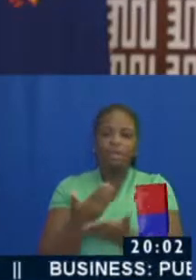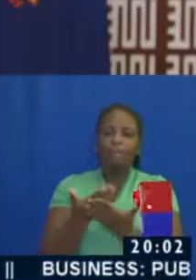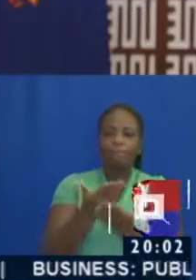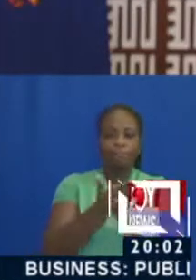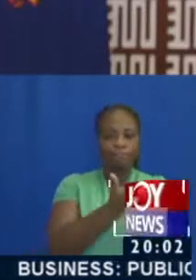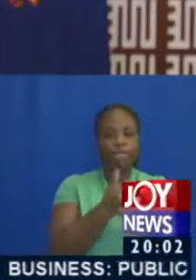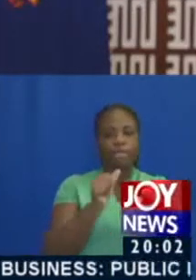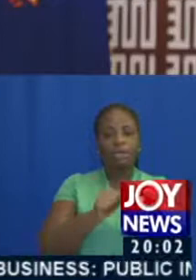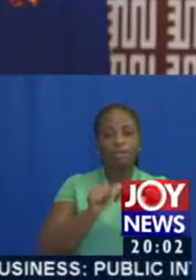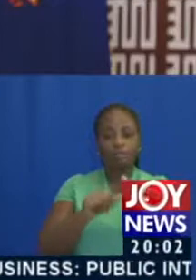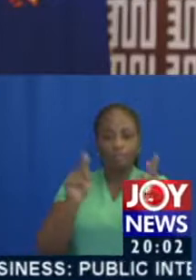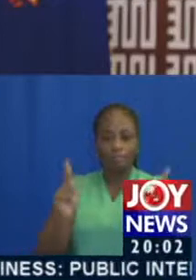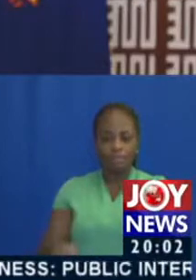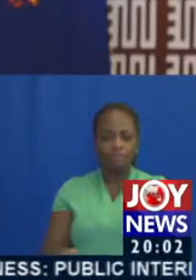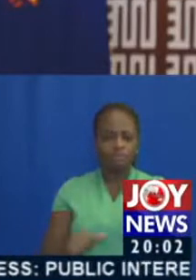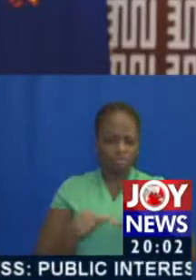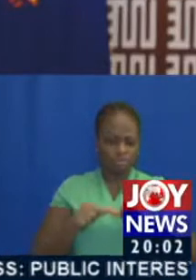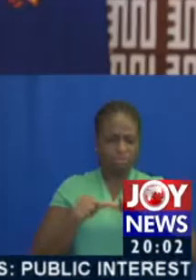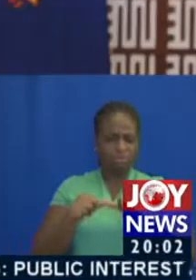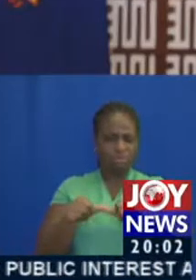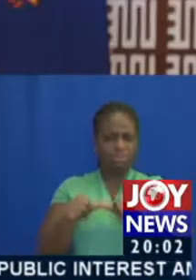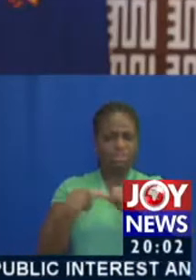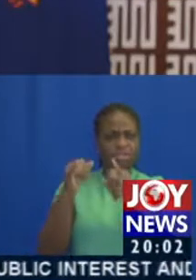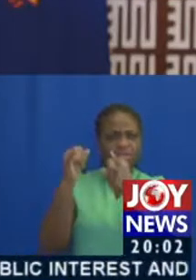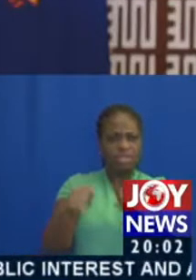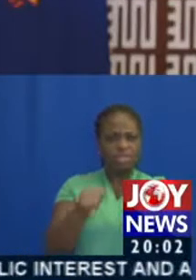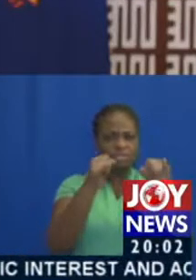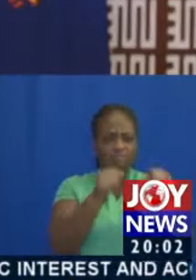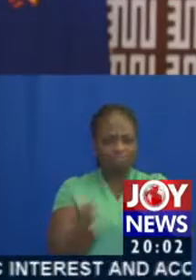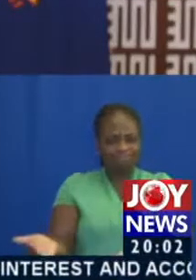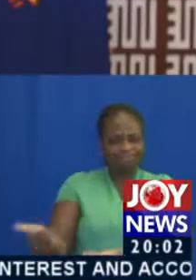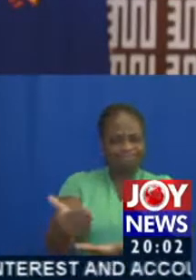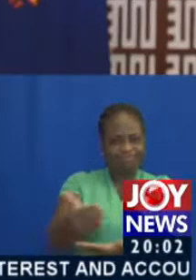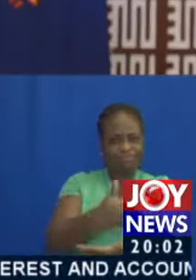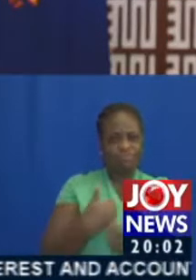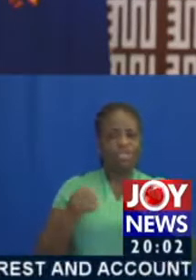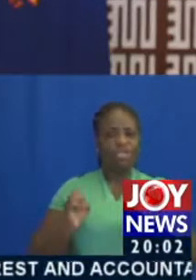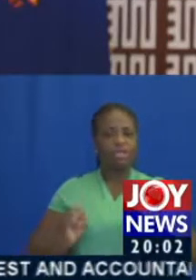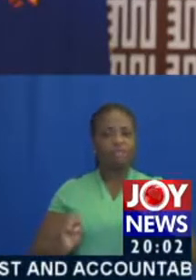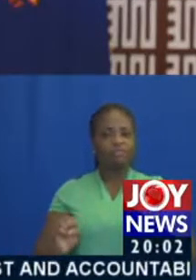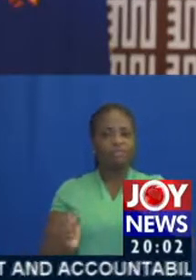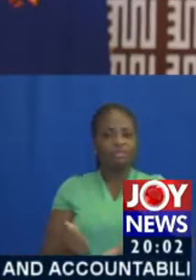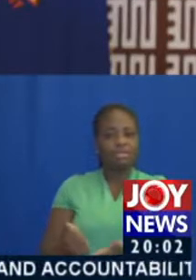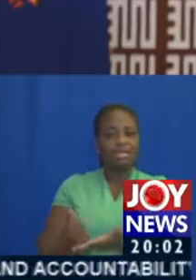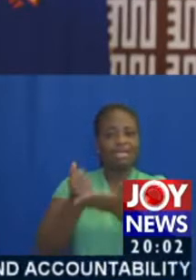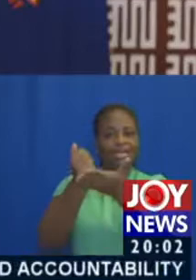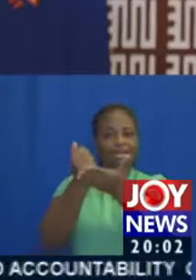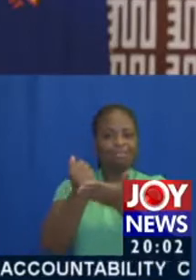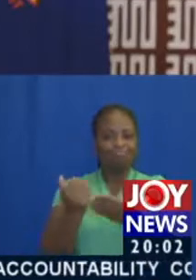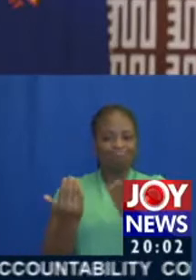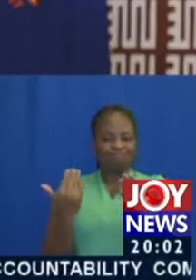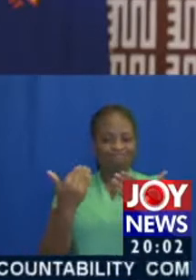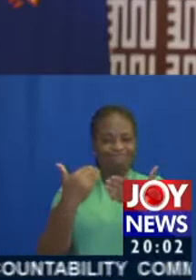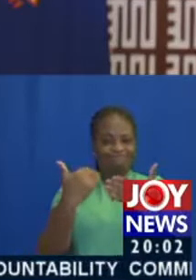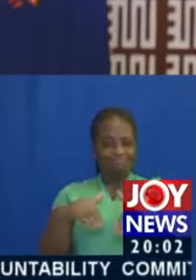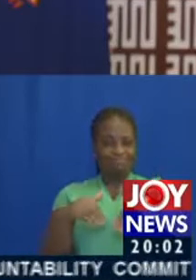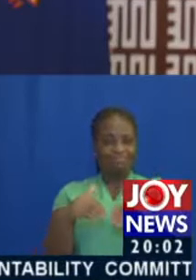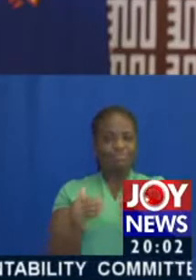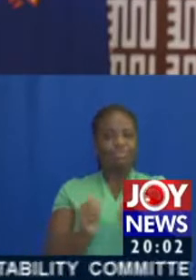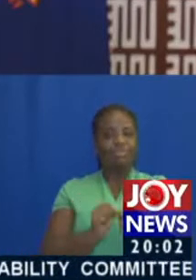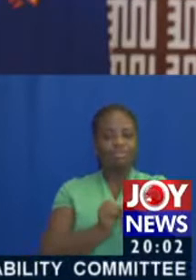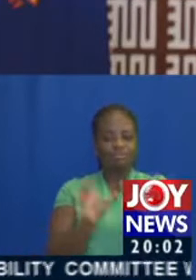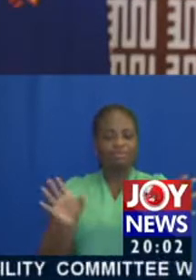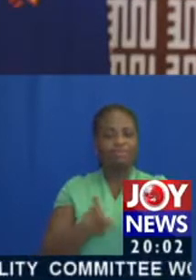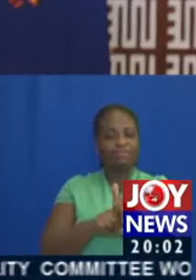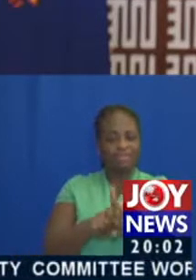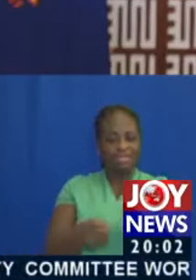all of us to continue in our individual and collective efforts to help contain the spread of the virus in our